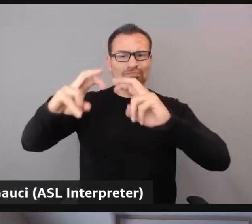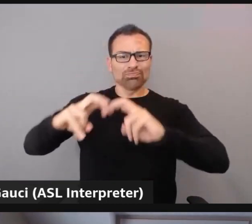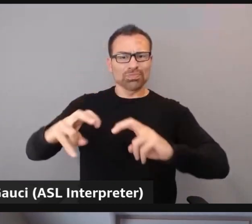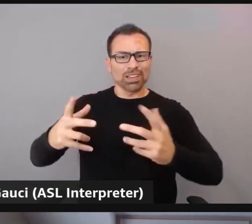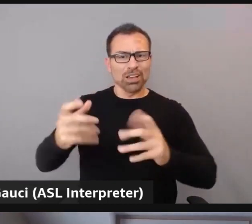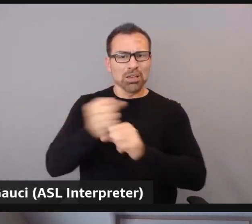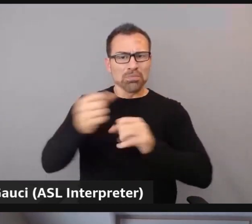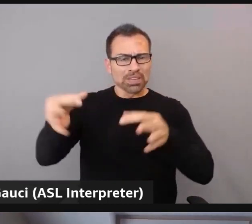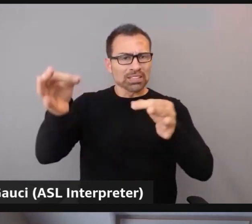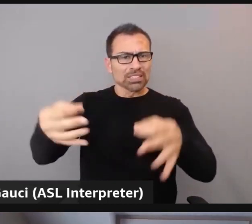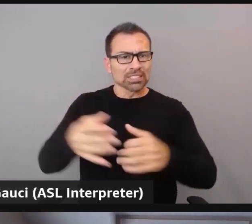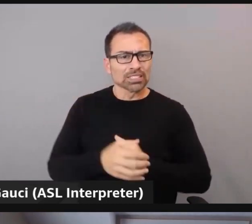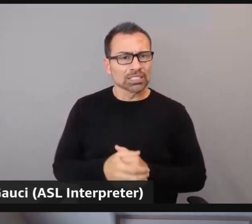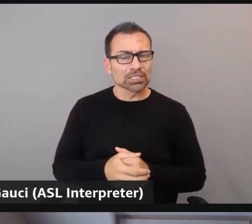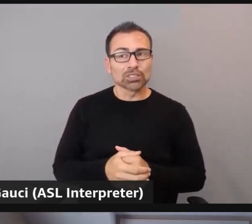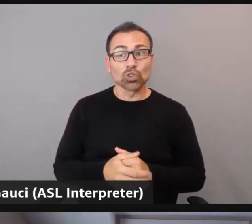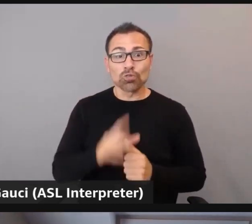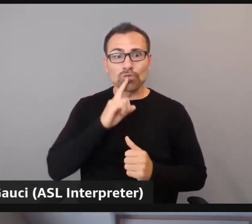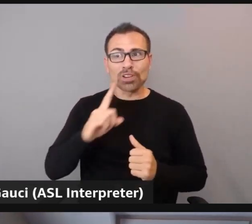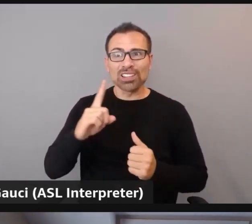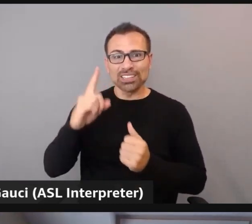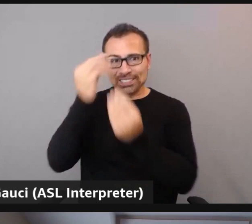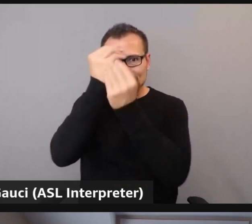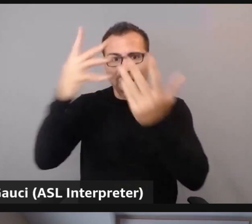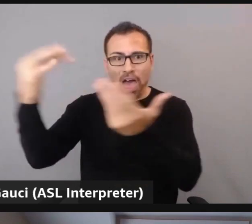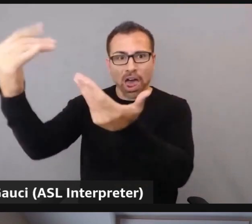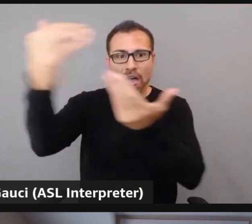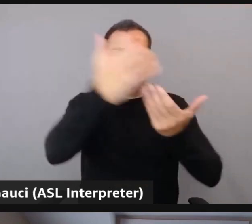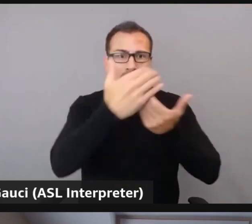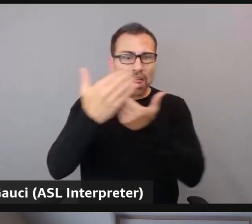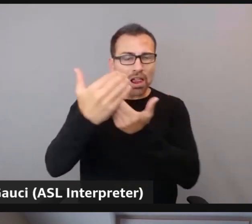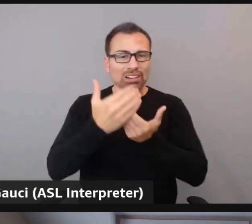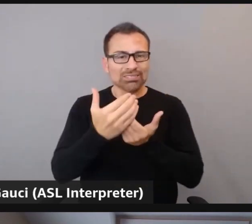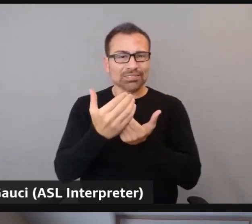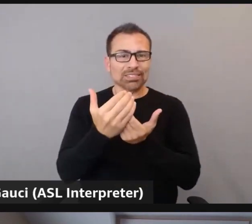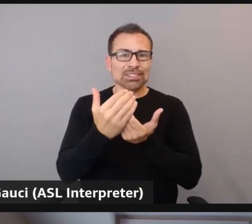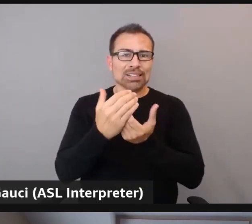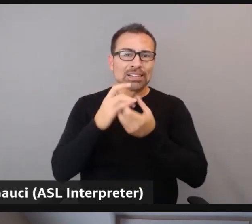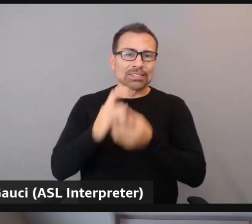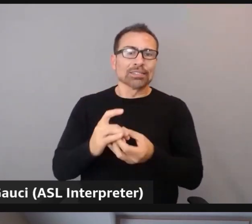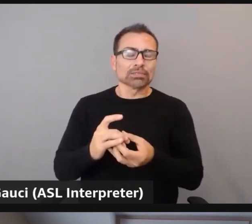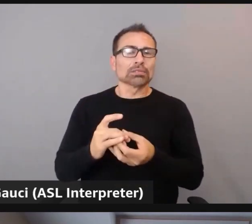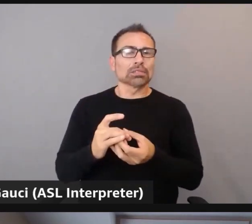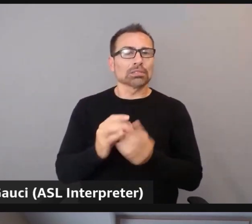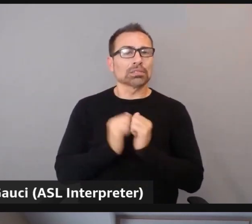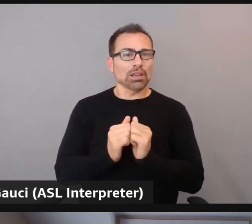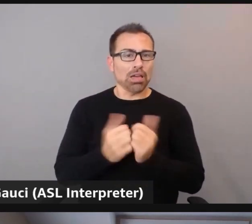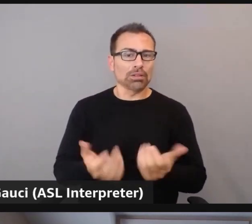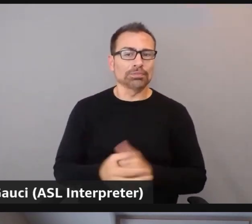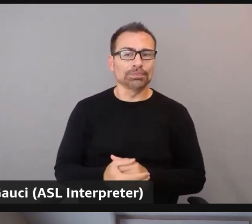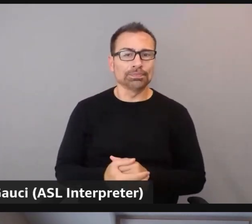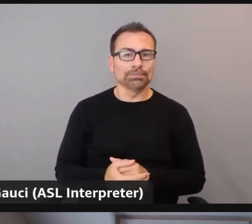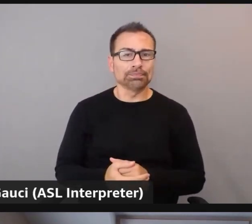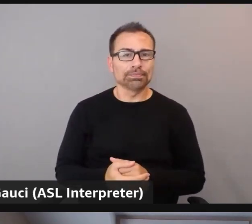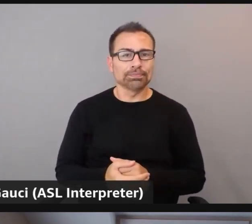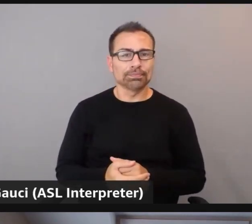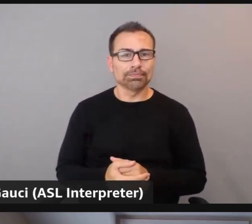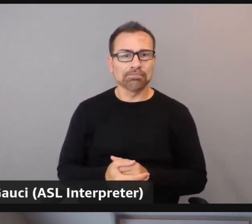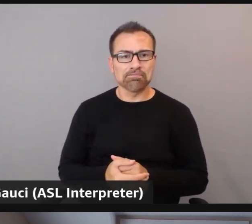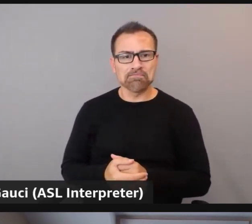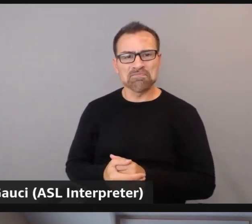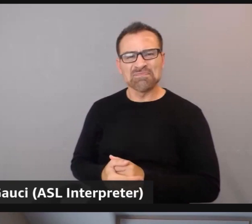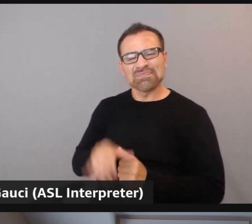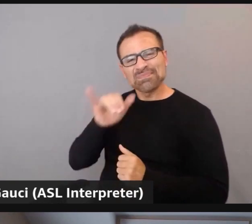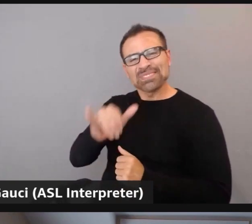taking data and connecting it all together. Yeah, I think that's super interesting. I think that we've talked to a